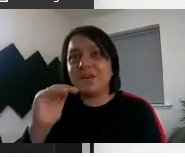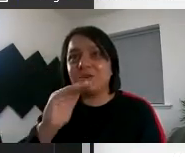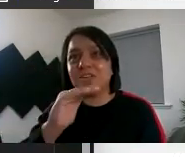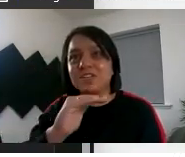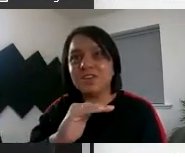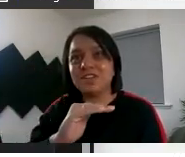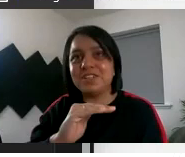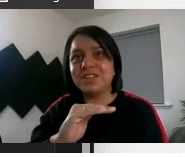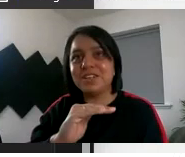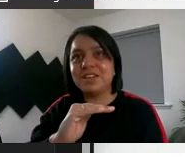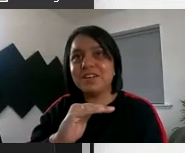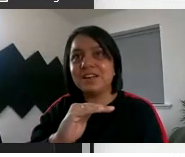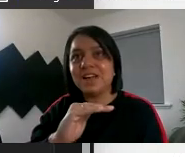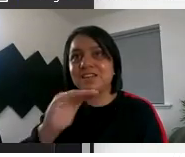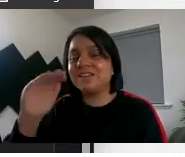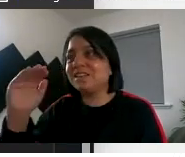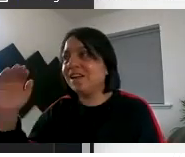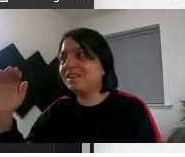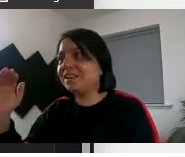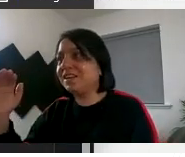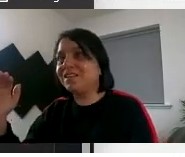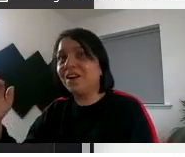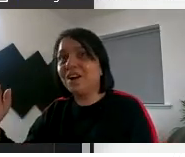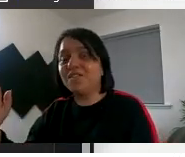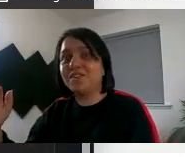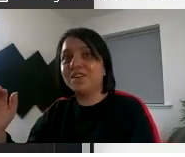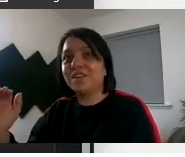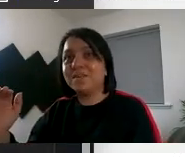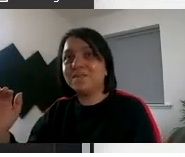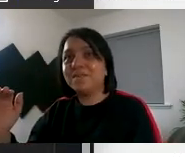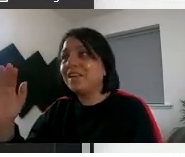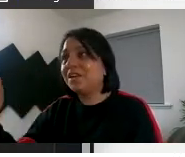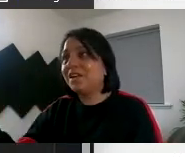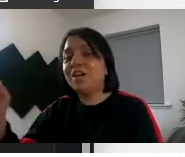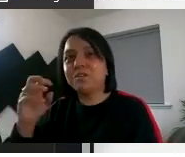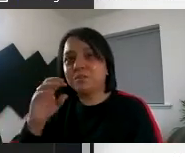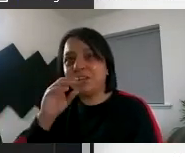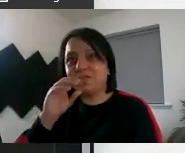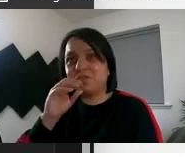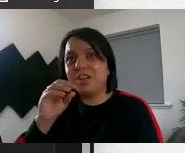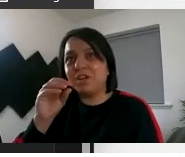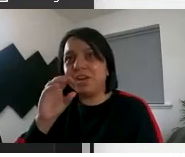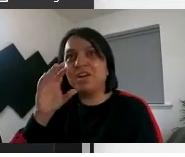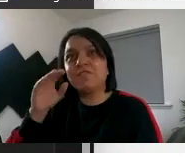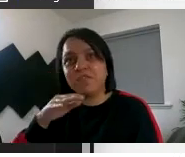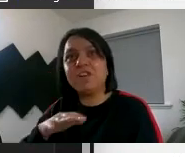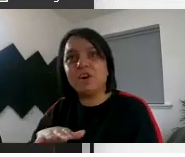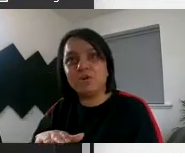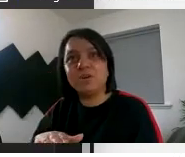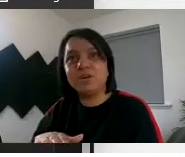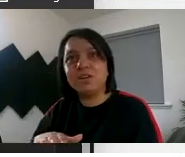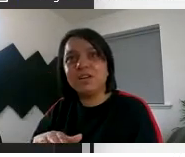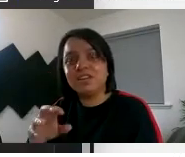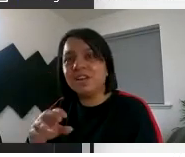there between the Scottish accent and the Irish? He speaks really quick, very